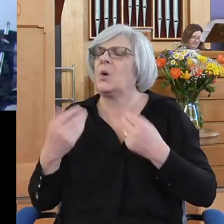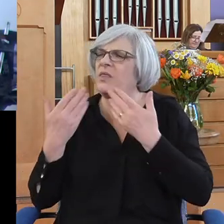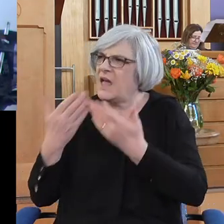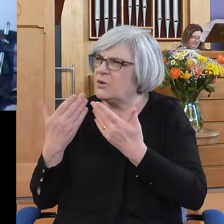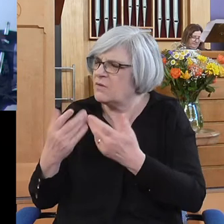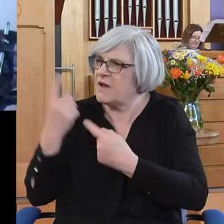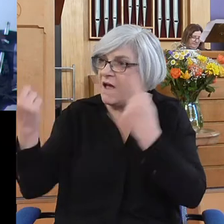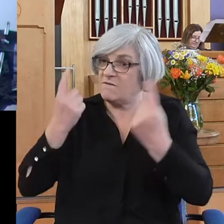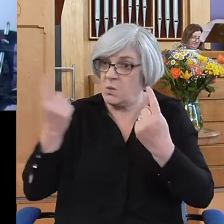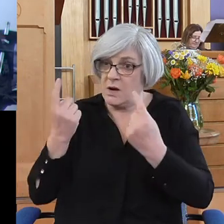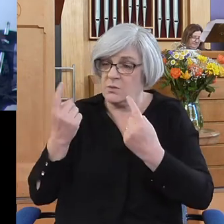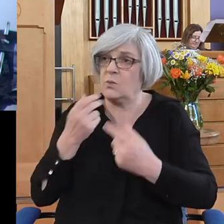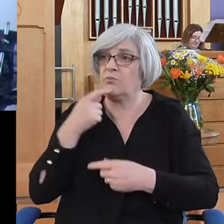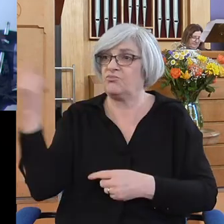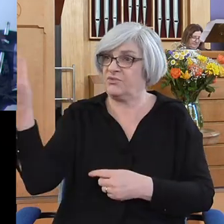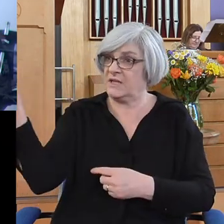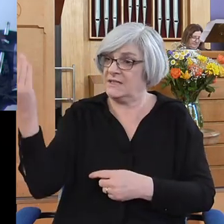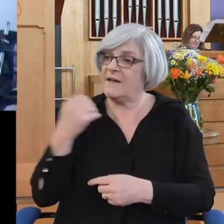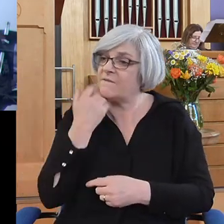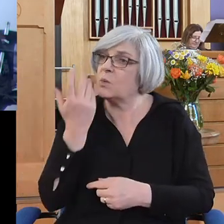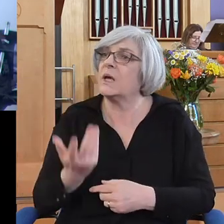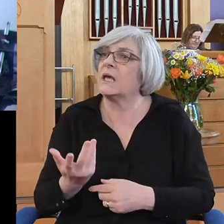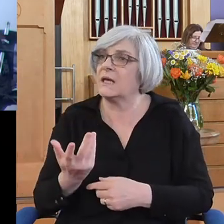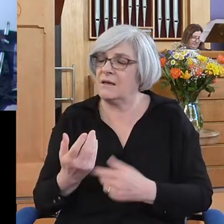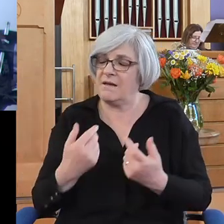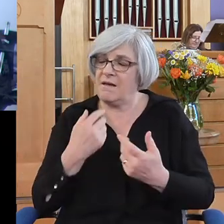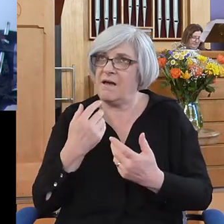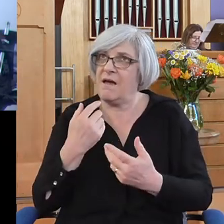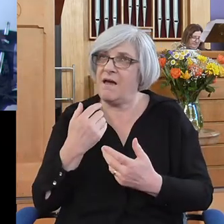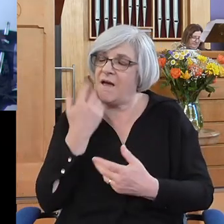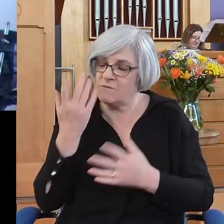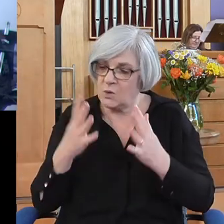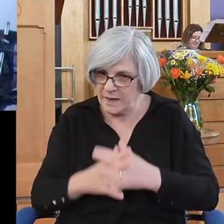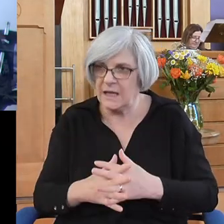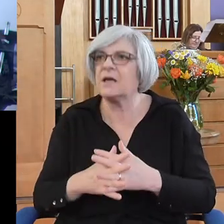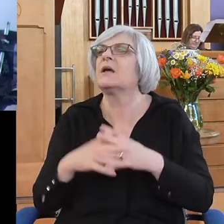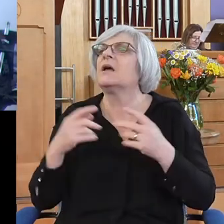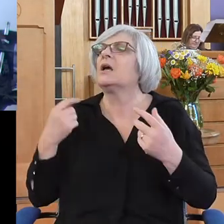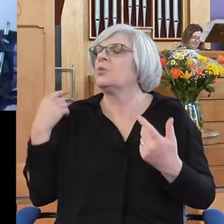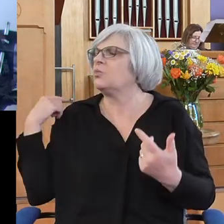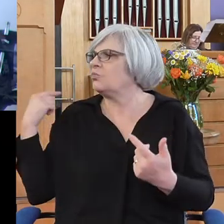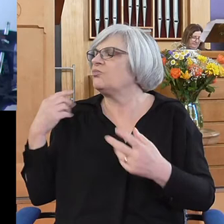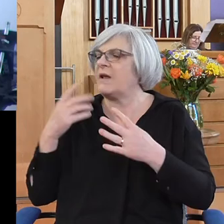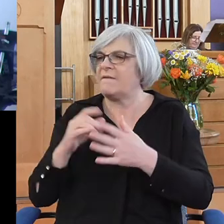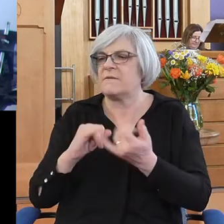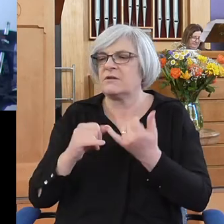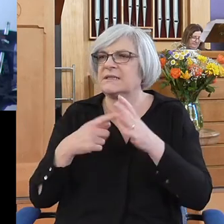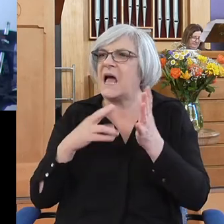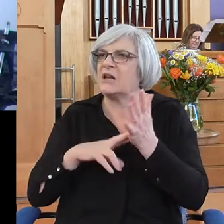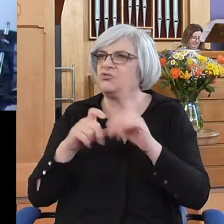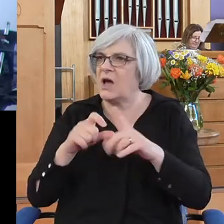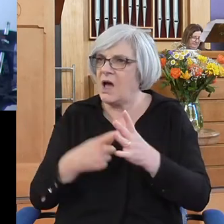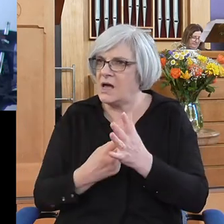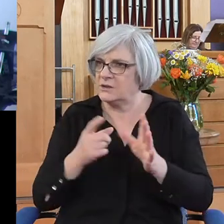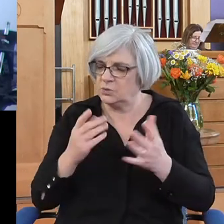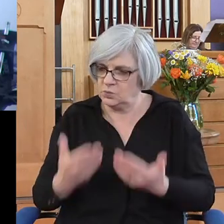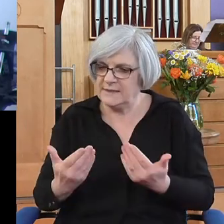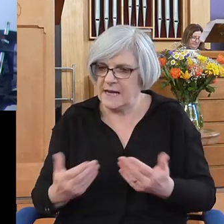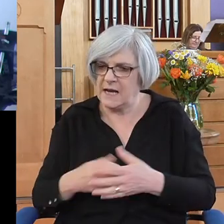us your word each week. We thank you particularly today for Sandra and ask that you will bless her in everything she does in your